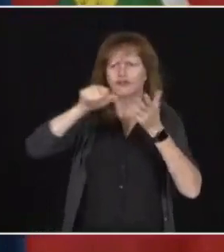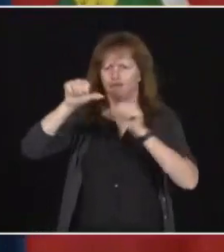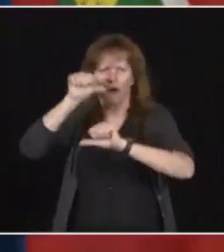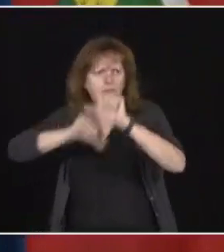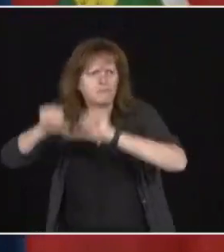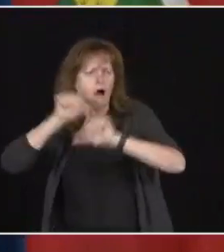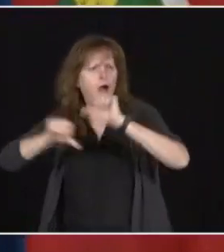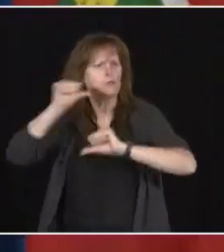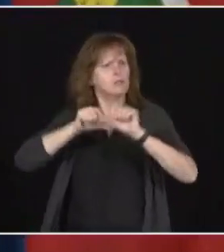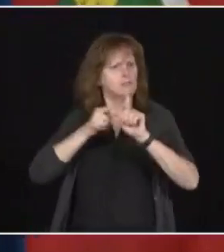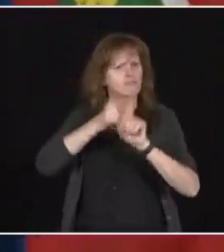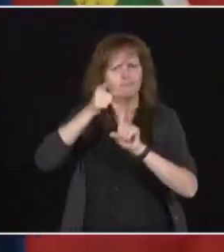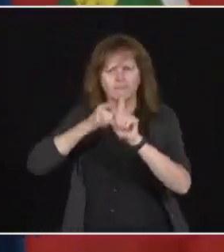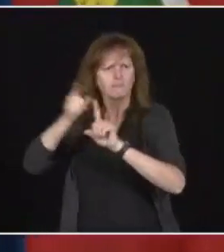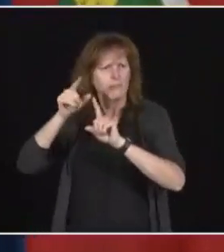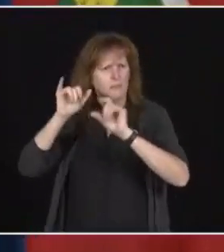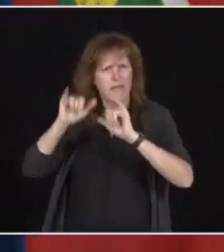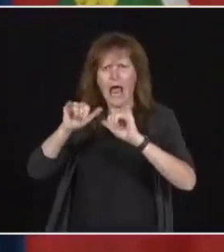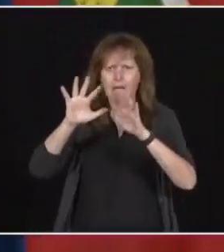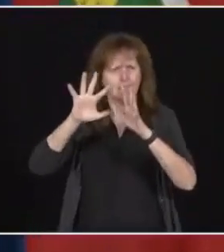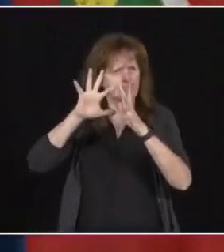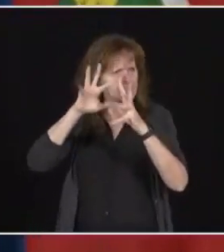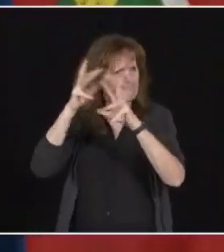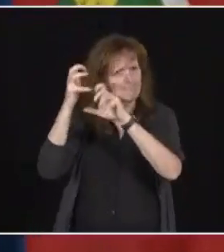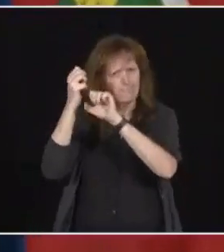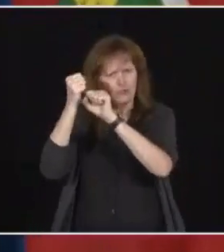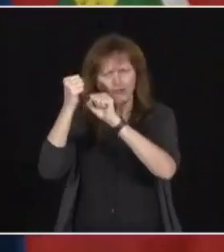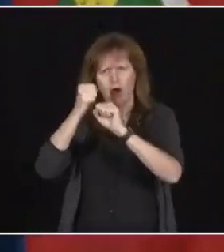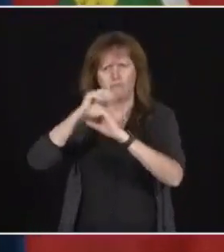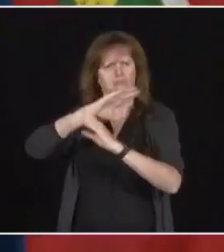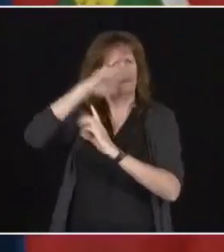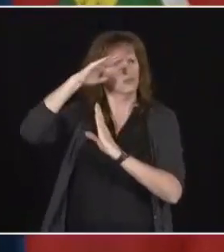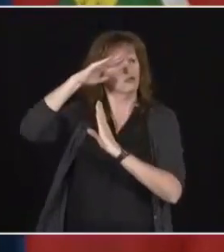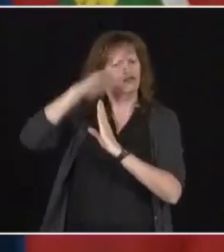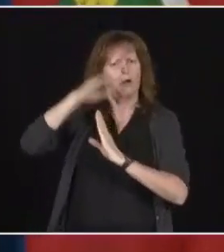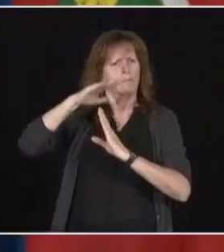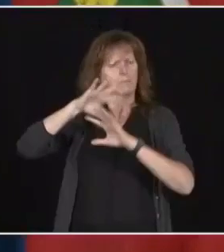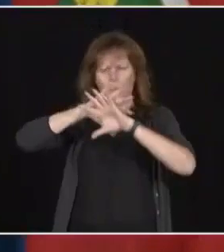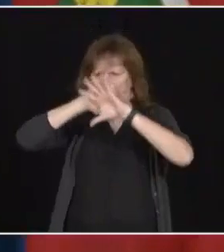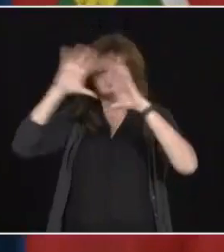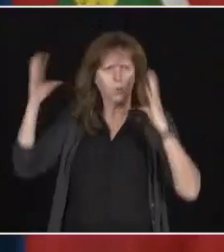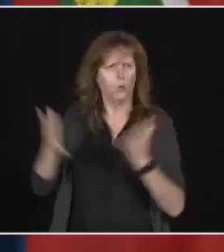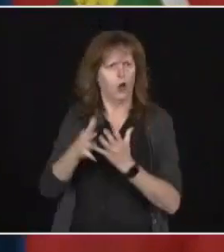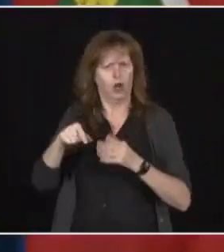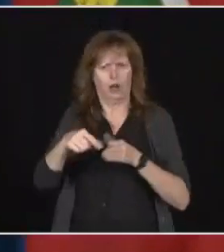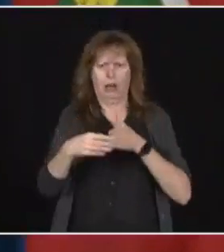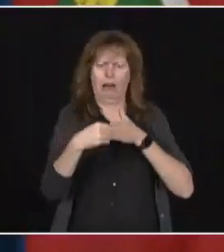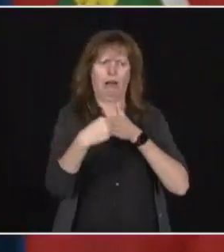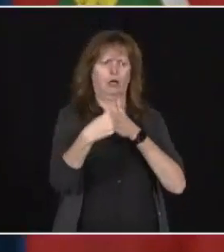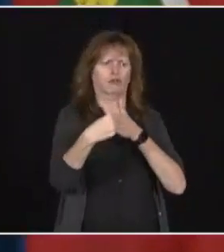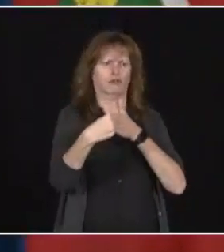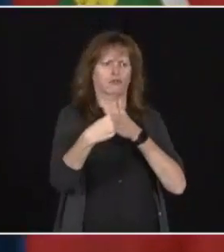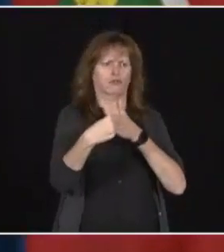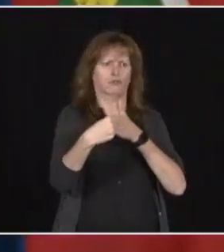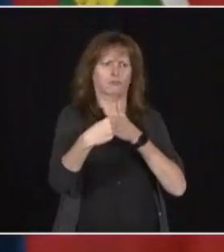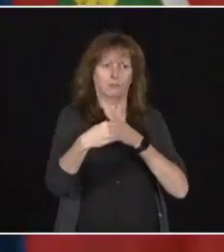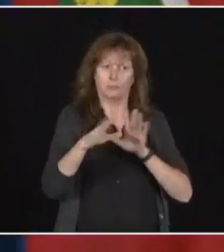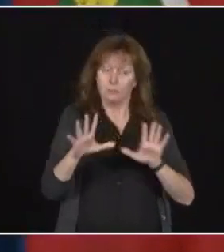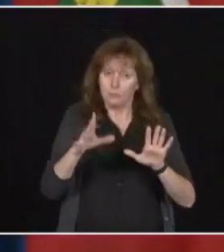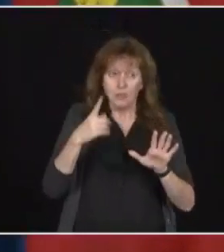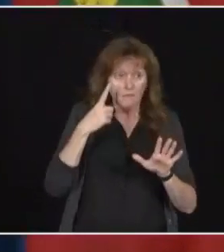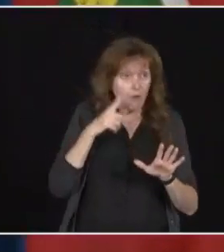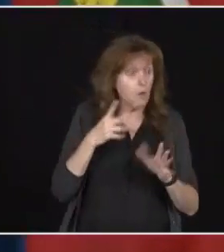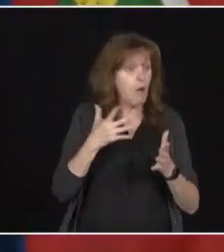fact is strengthened and further enhanced as a world-class leader in post-secondary education